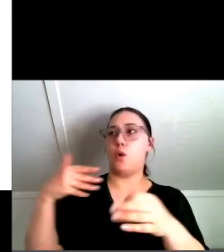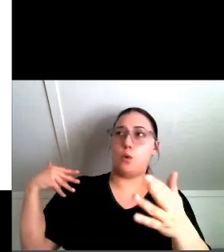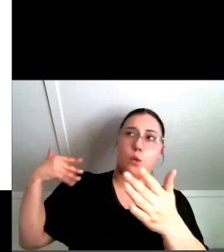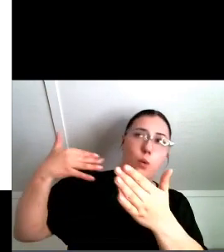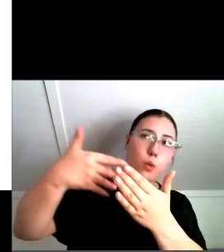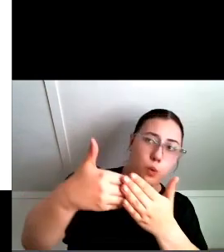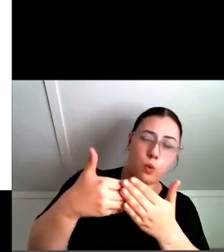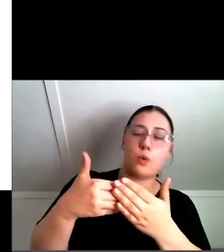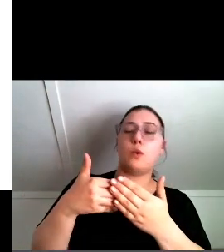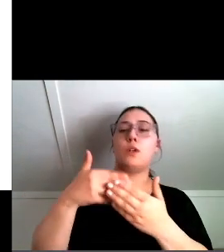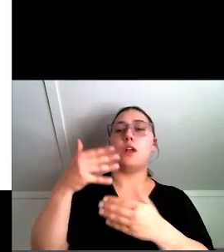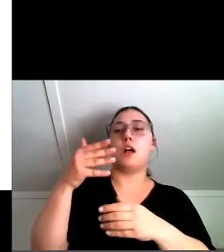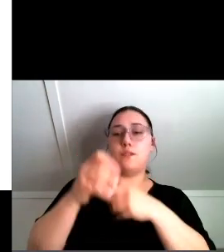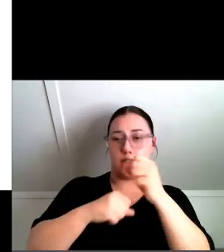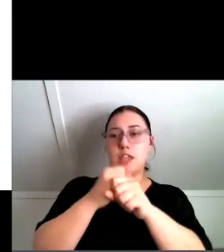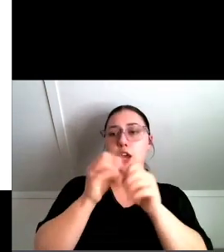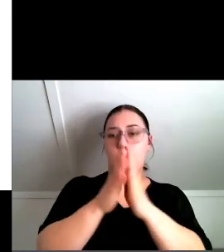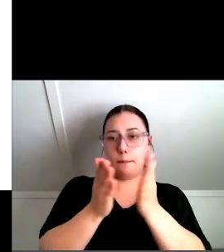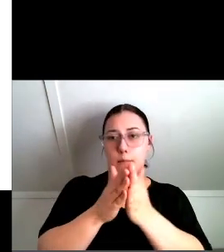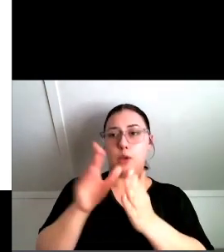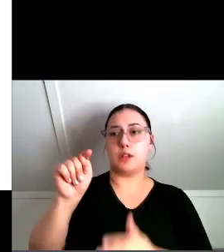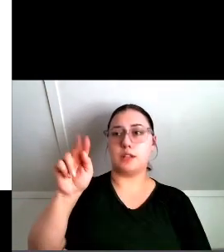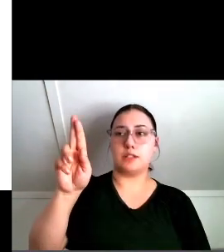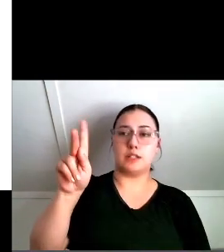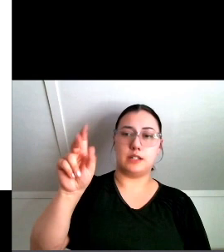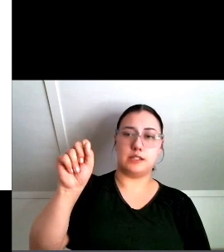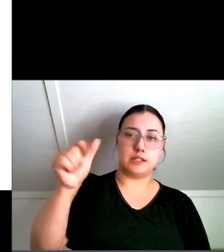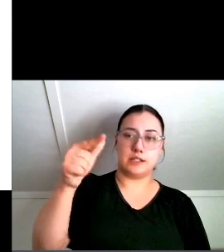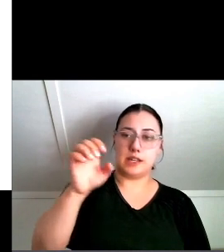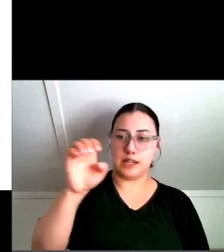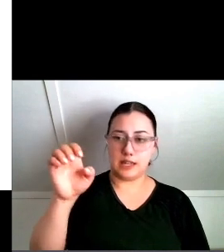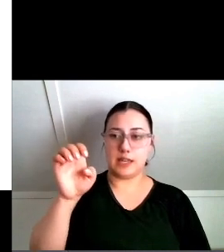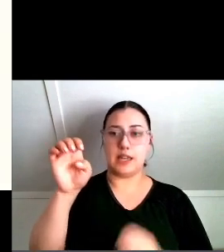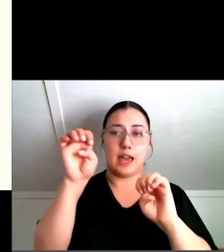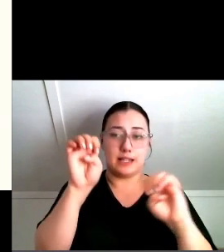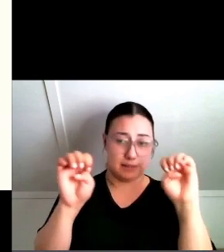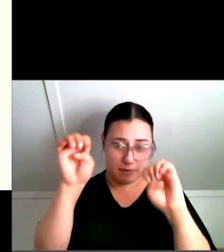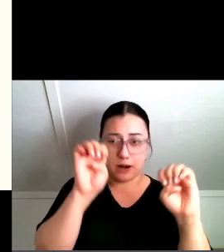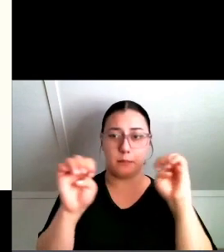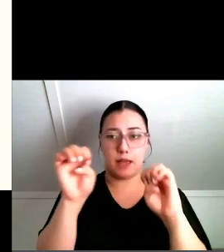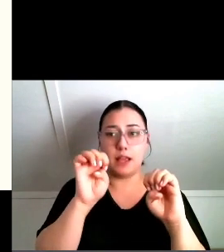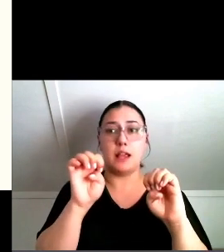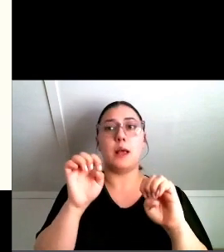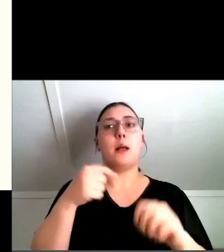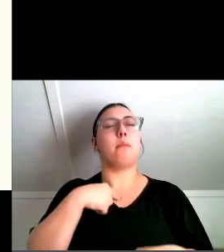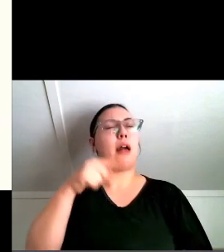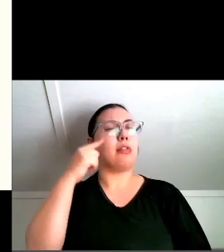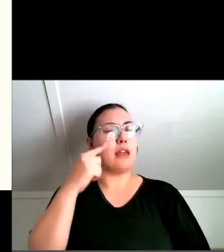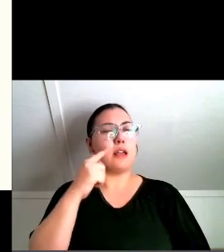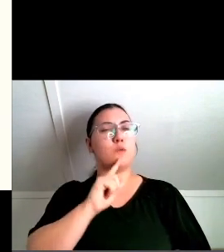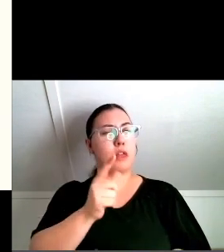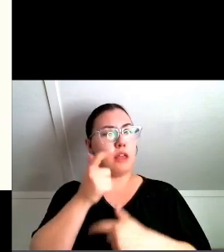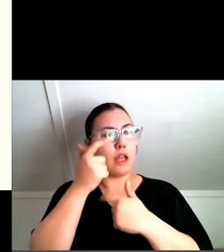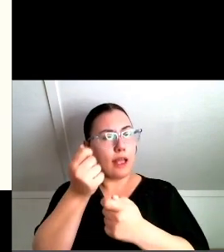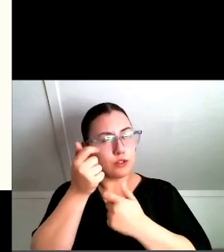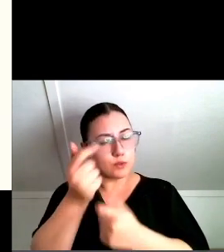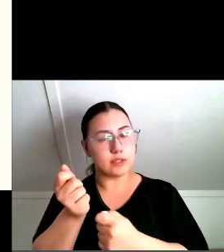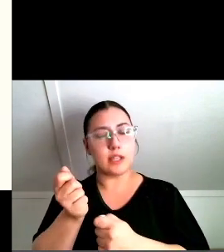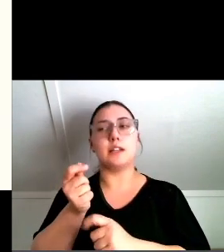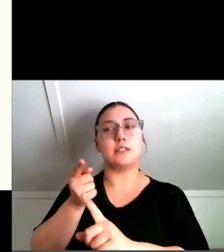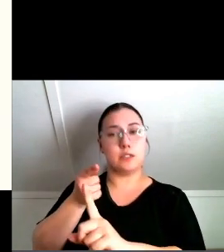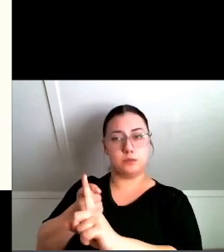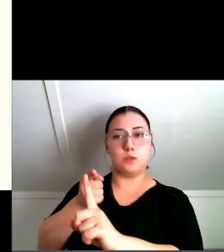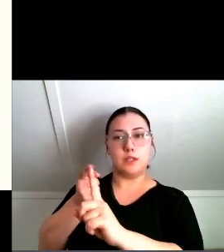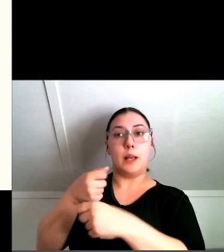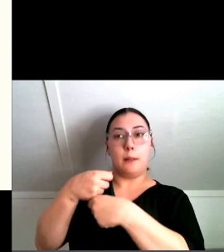really interesting to me is because it was created by Manuel Work, and it's basically tabular data that's locked